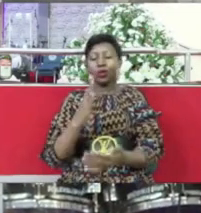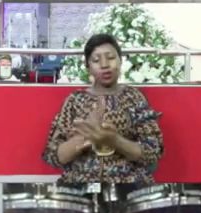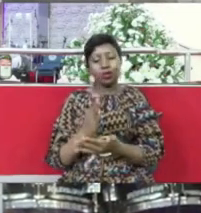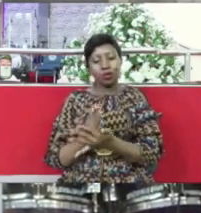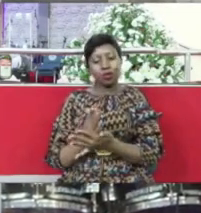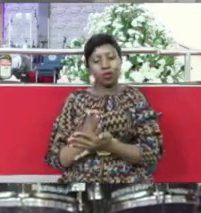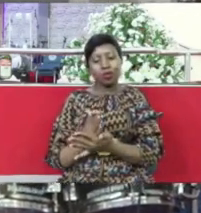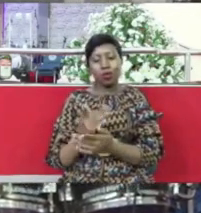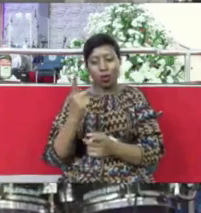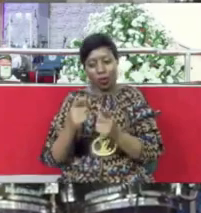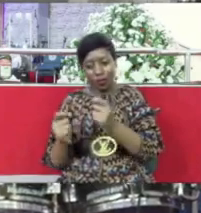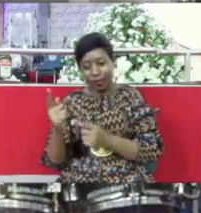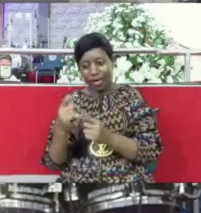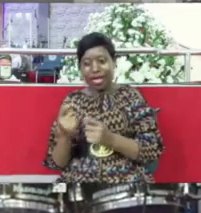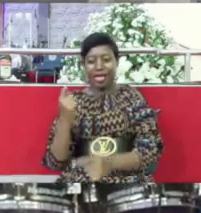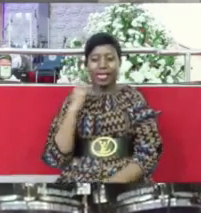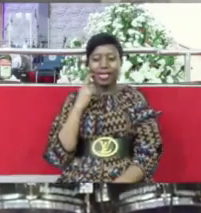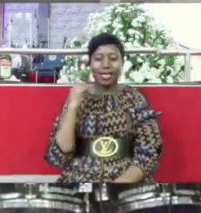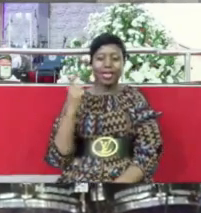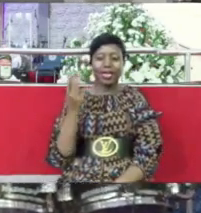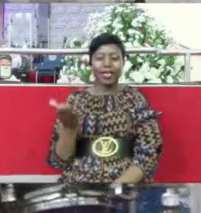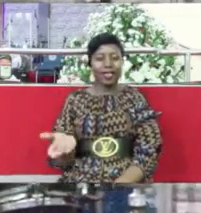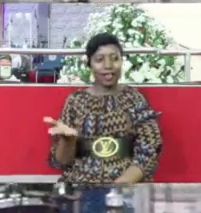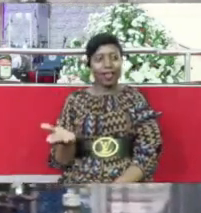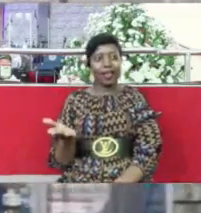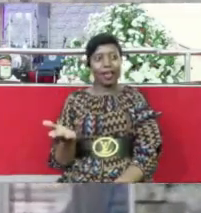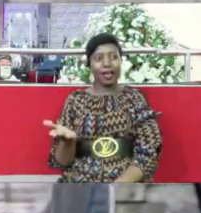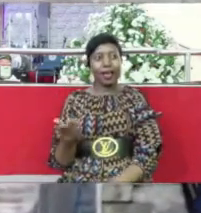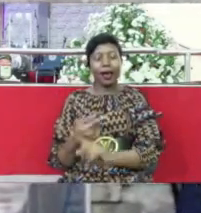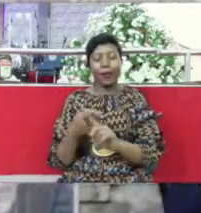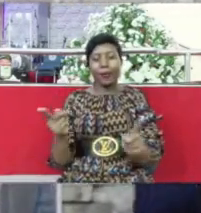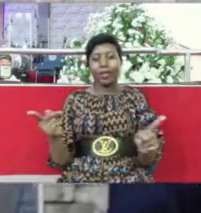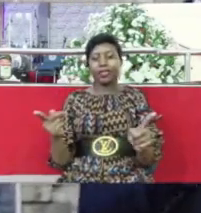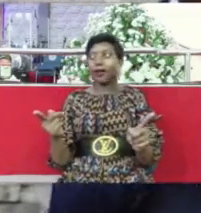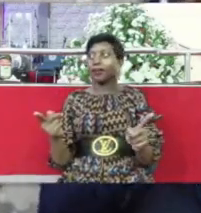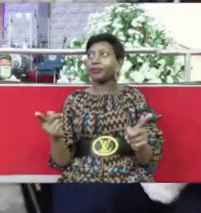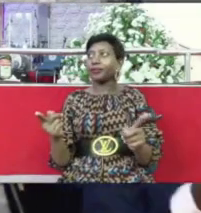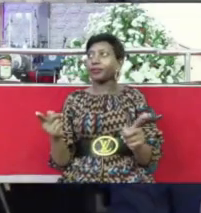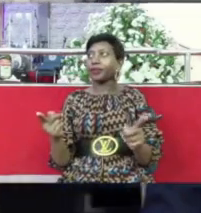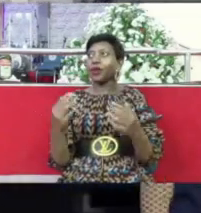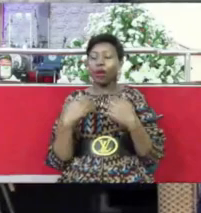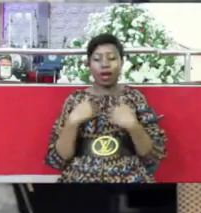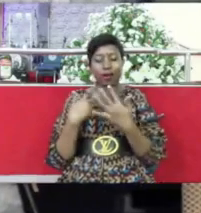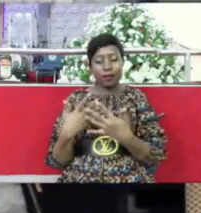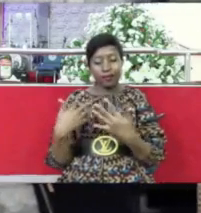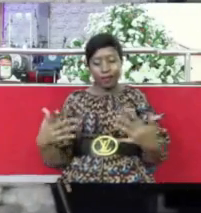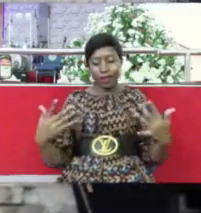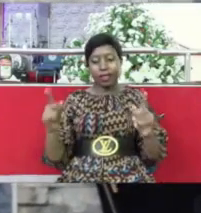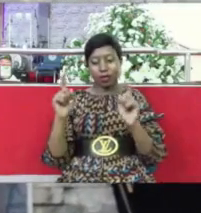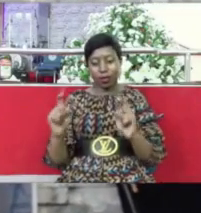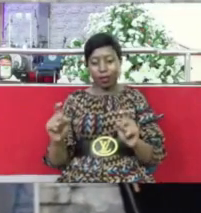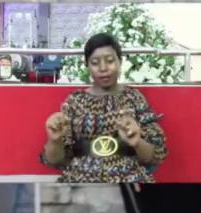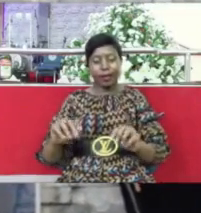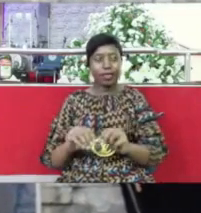na asali na maziwa. But lakini, it is the but that you and I need to deal with. Lakini ni vita ambazo because when God says I should not be